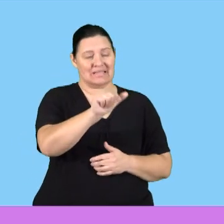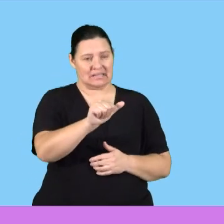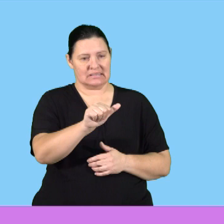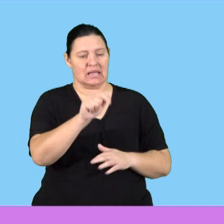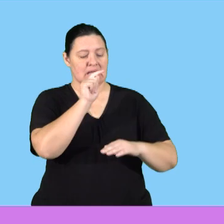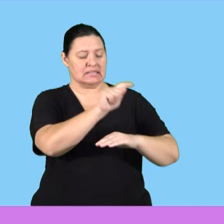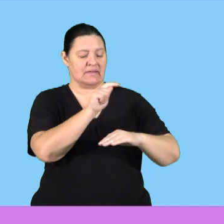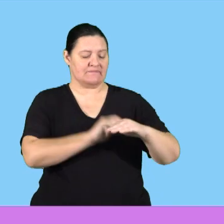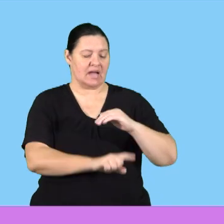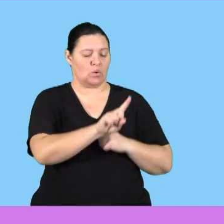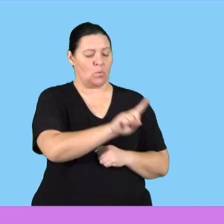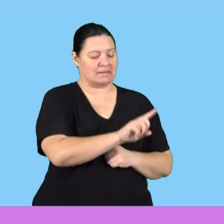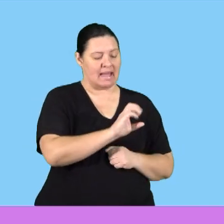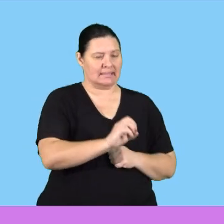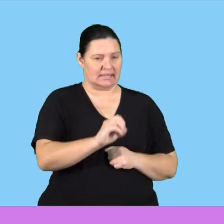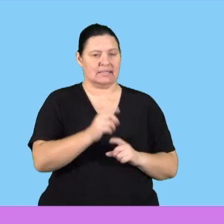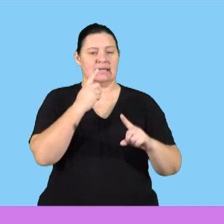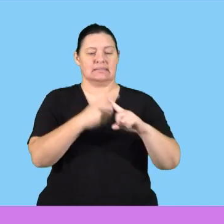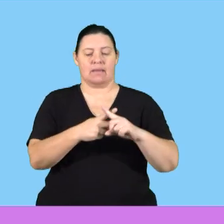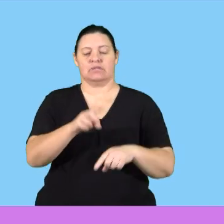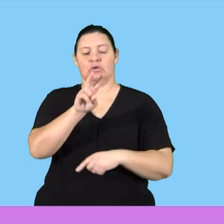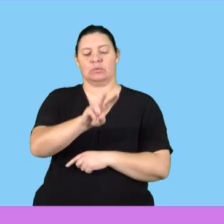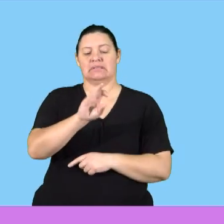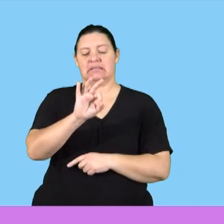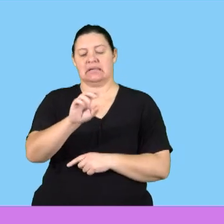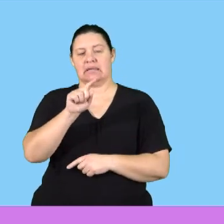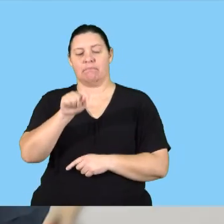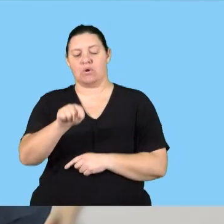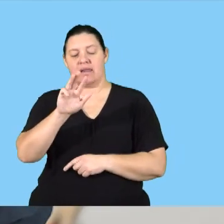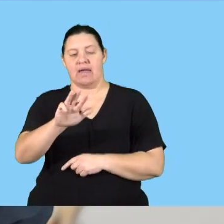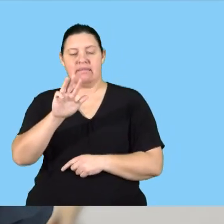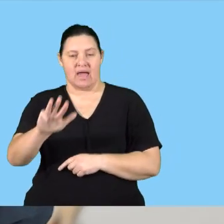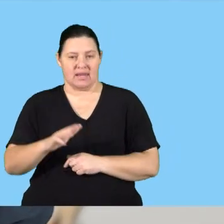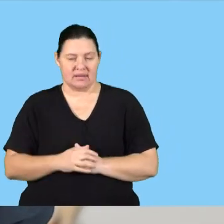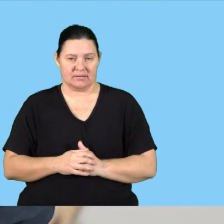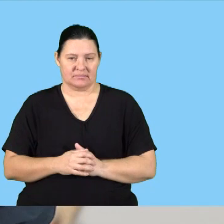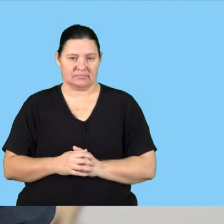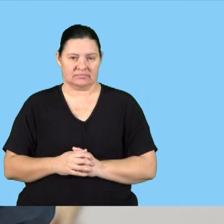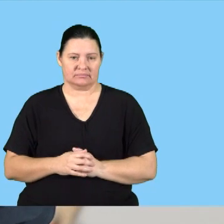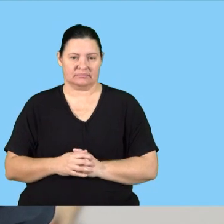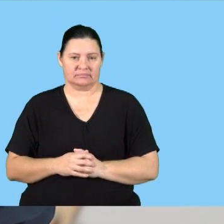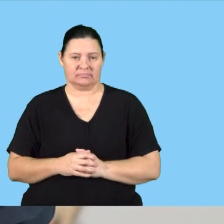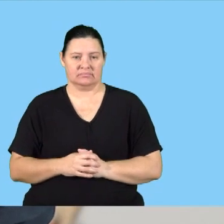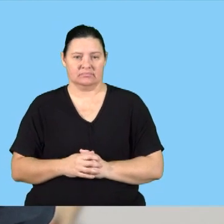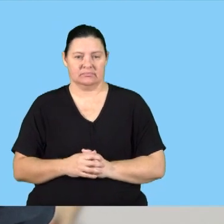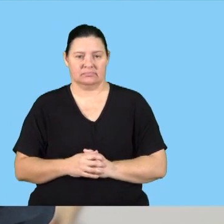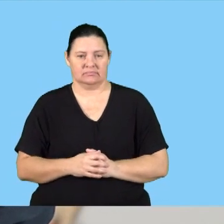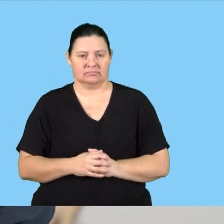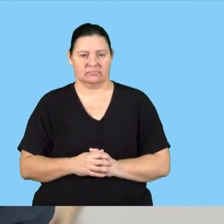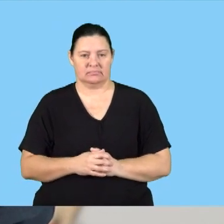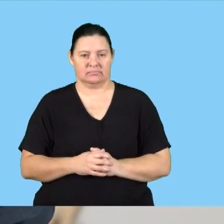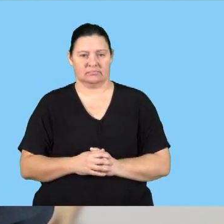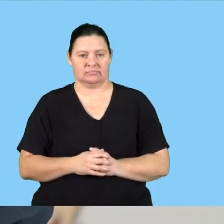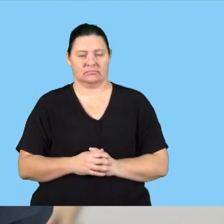have 106 divided by 100, and then we multiply this by